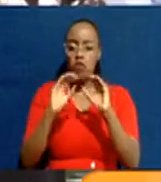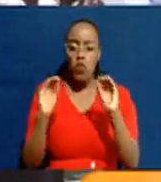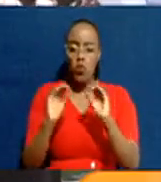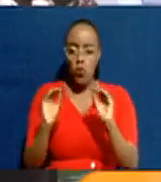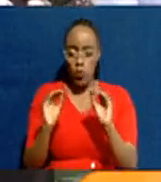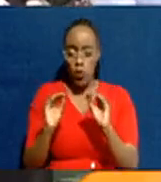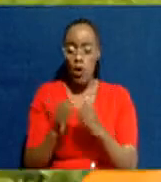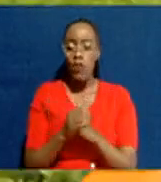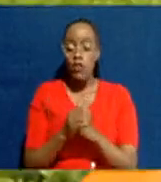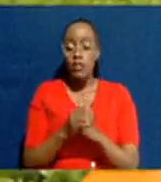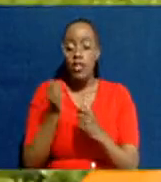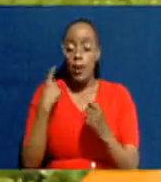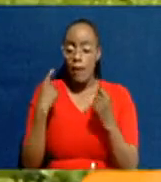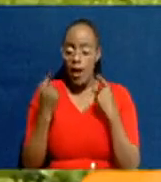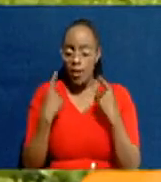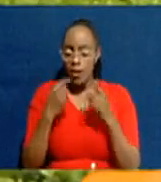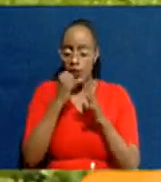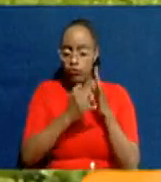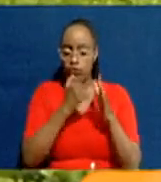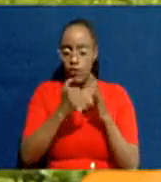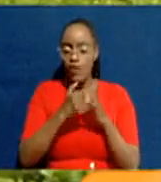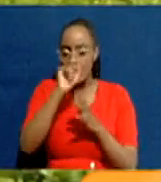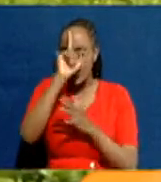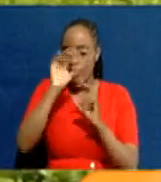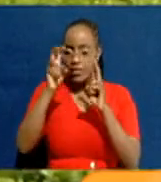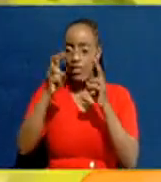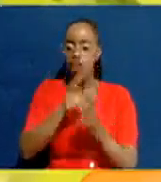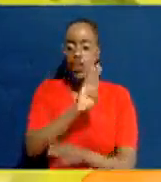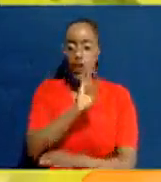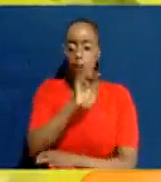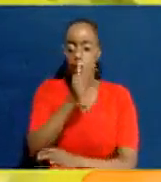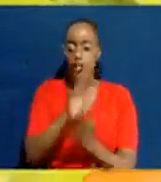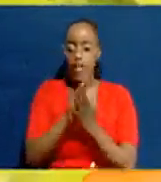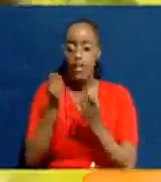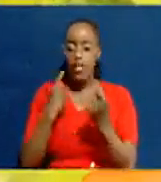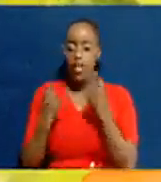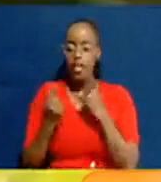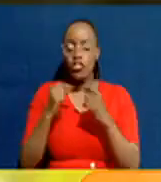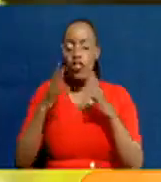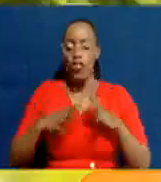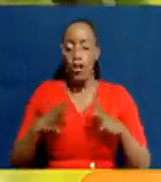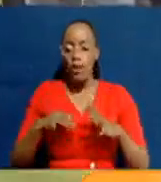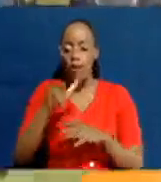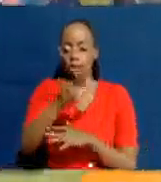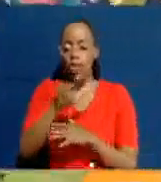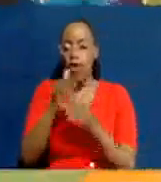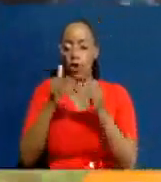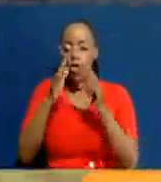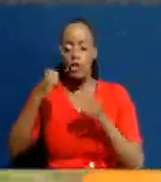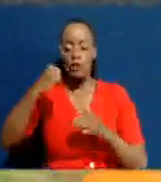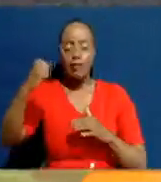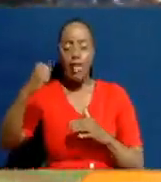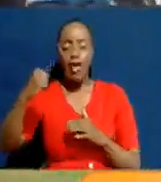The mechanization of tea plucking has been a hot issue in Kericho and Bomet counties, pitting residents and the local leadership on one